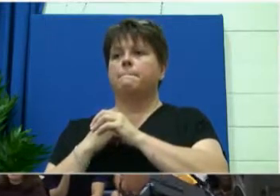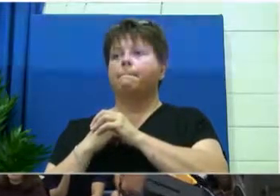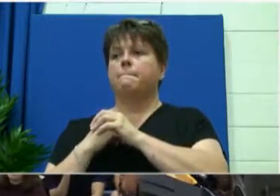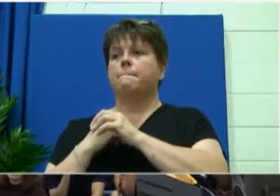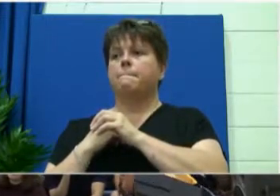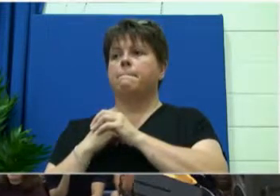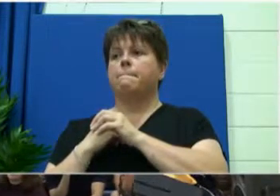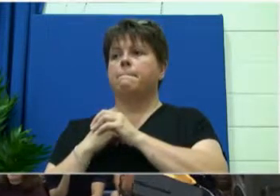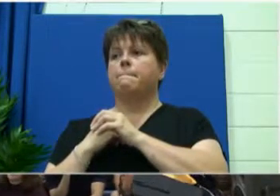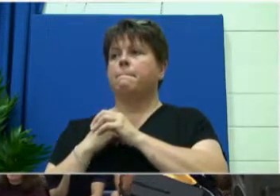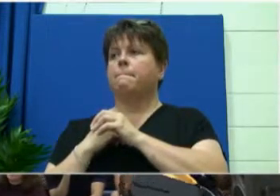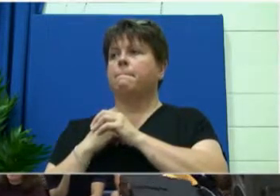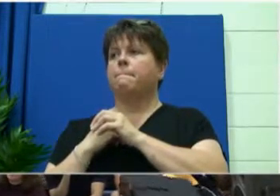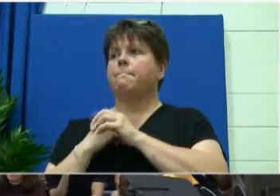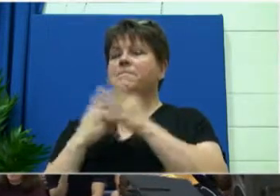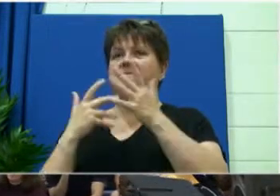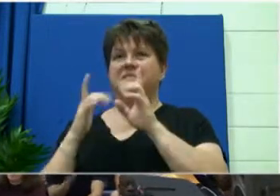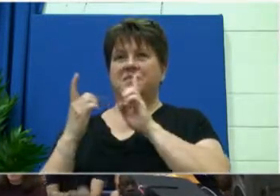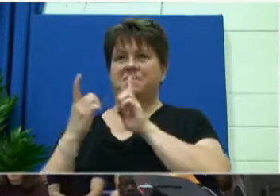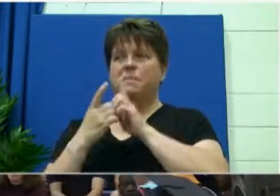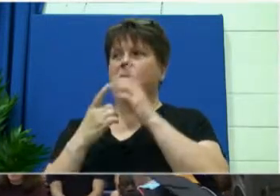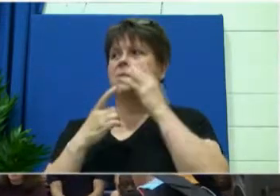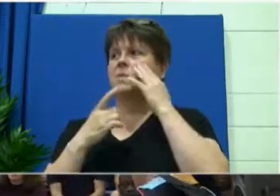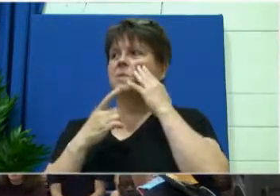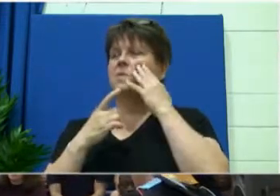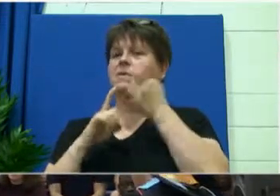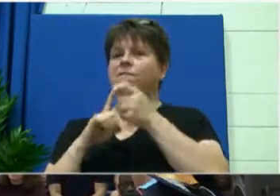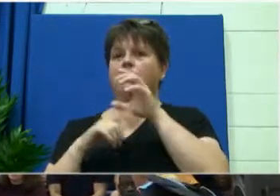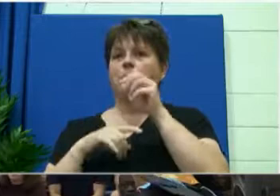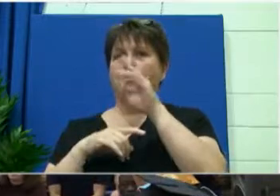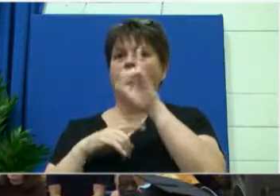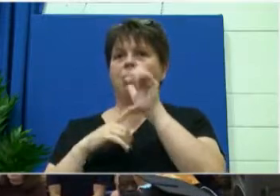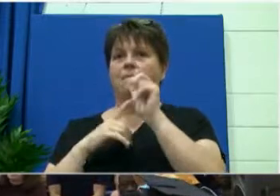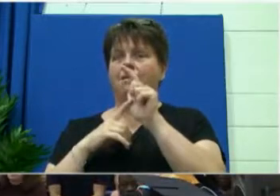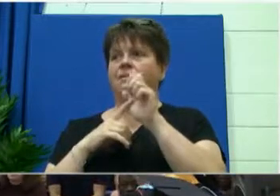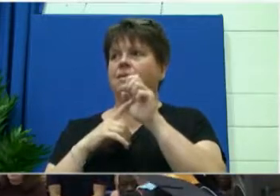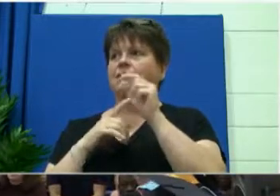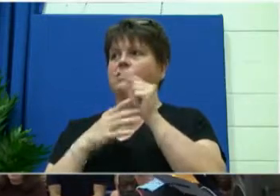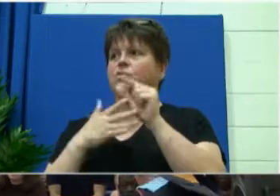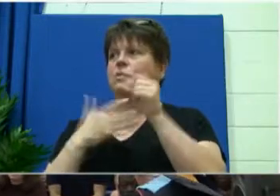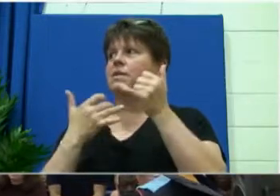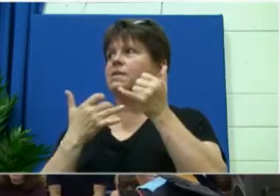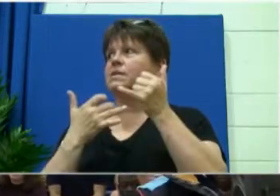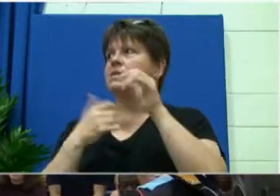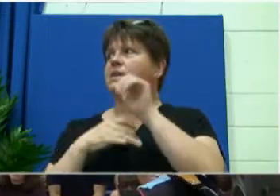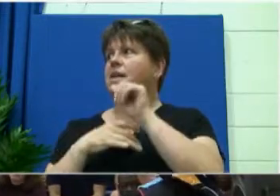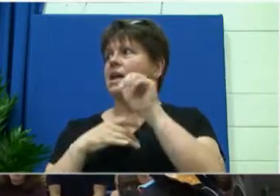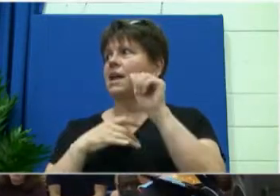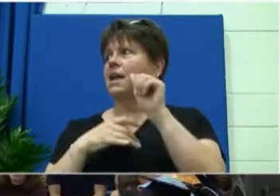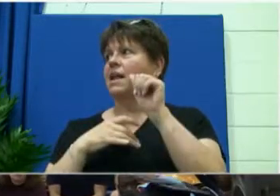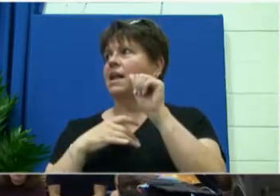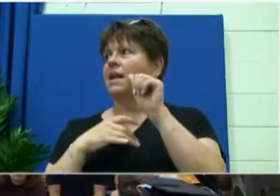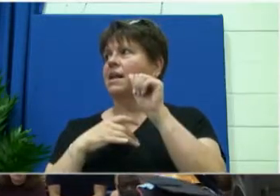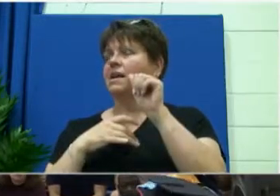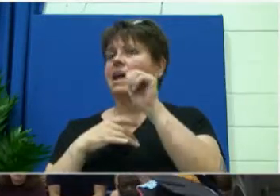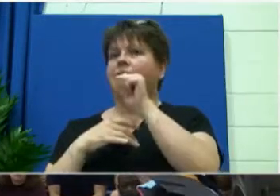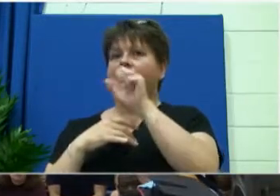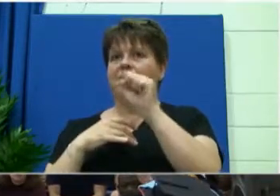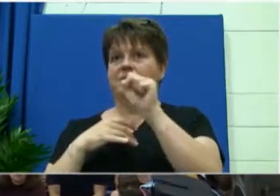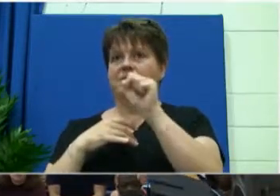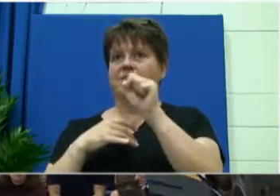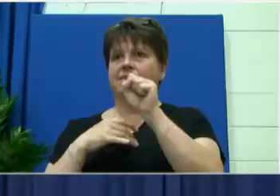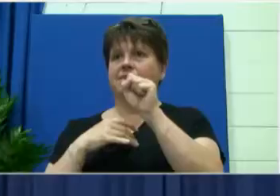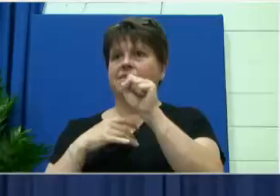You've met Morgan already tonight, and you know that she is from Carlisle and is graduating with an Associate in Science,